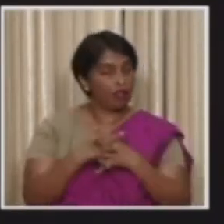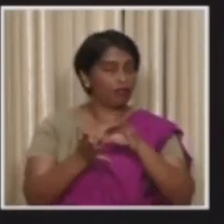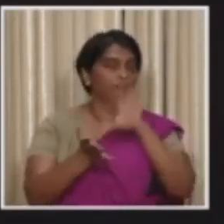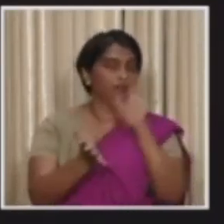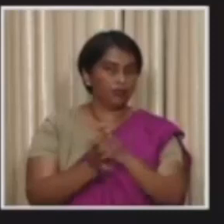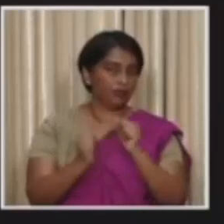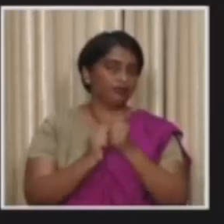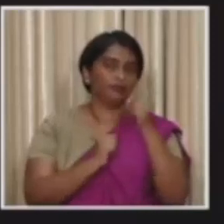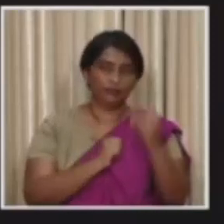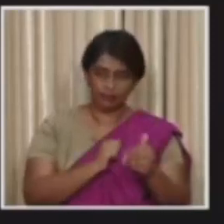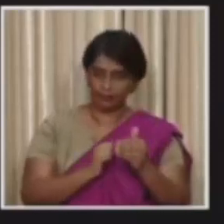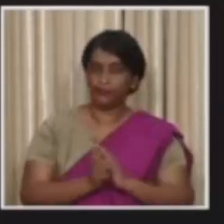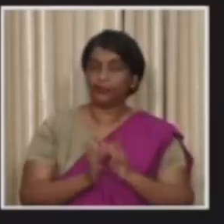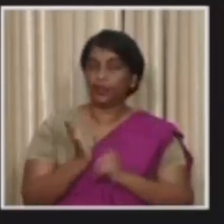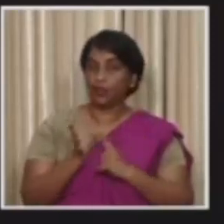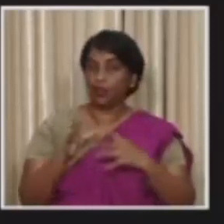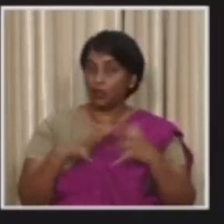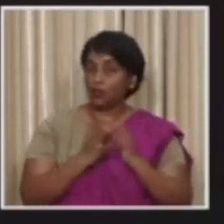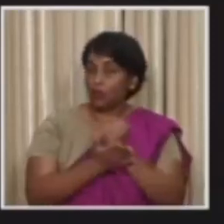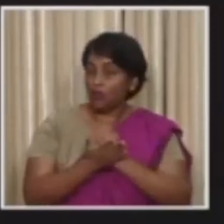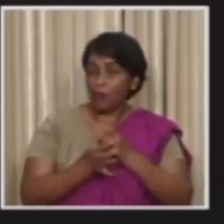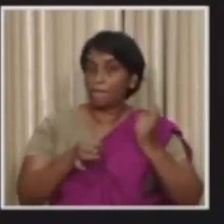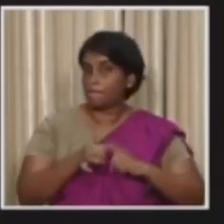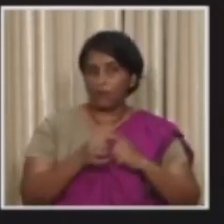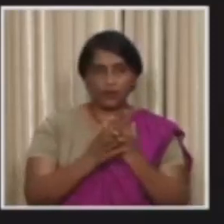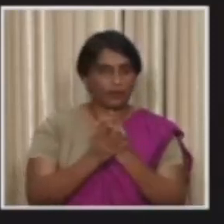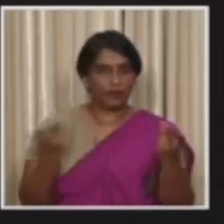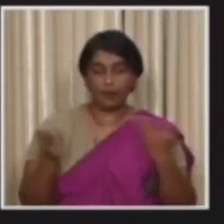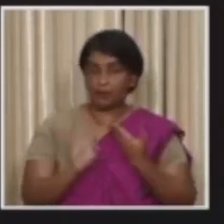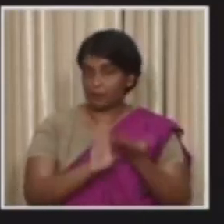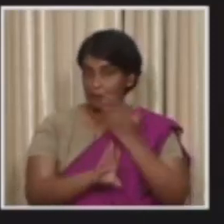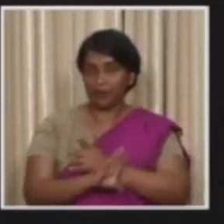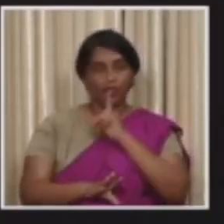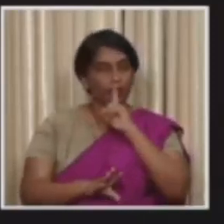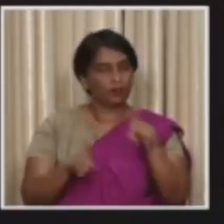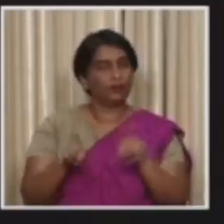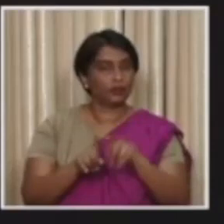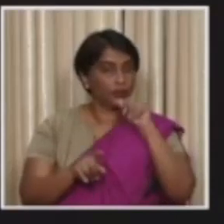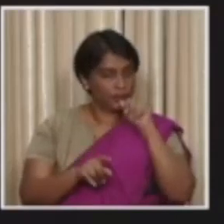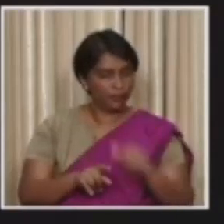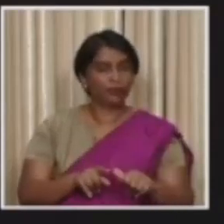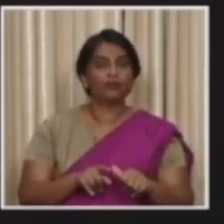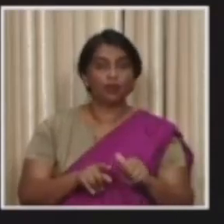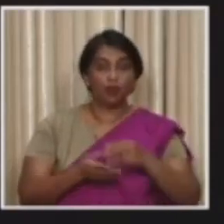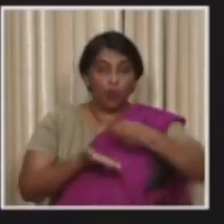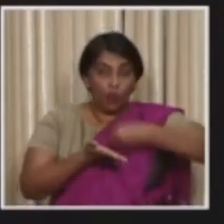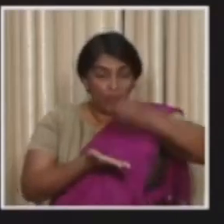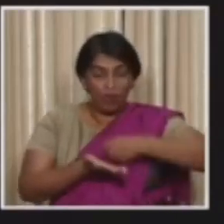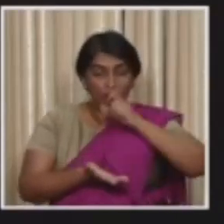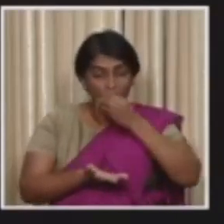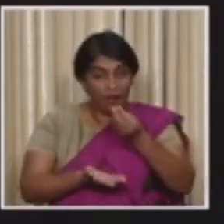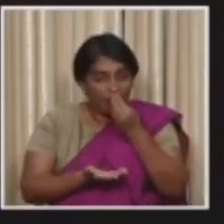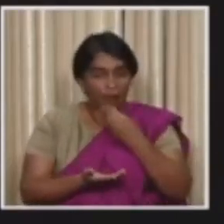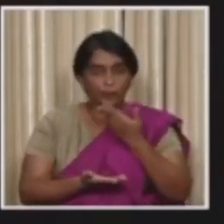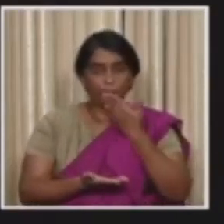As I told earlier, the proof of the pudding is in the eating. So we will have to assess